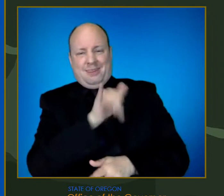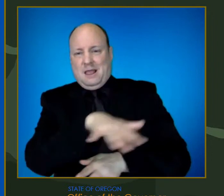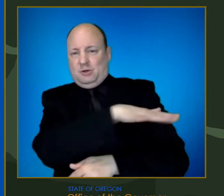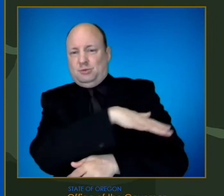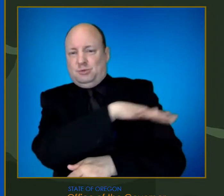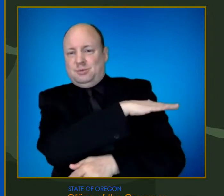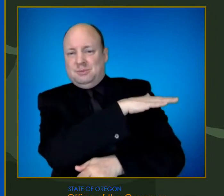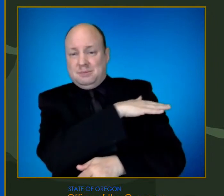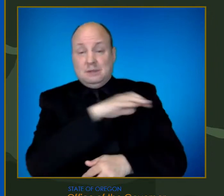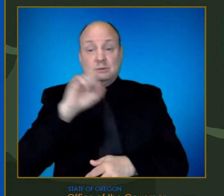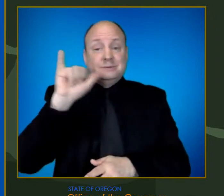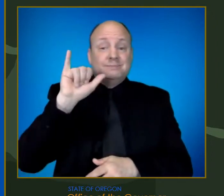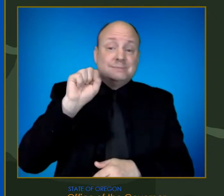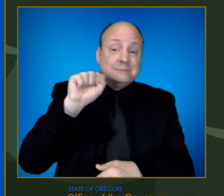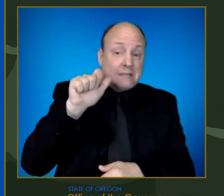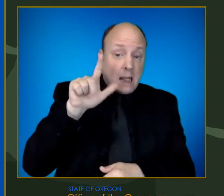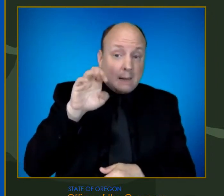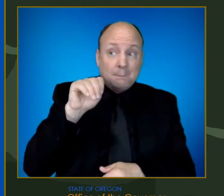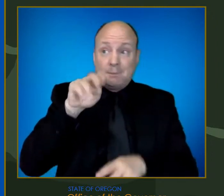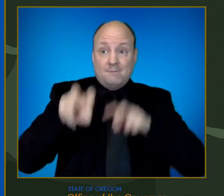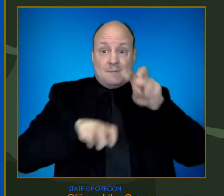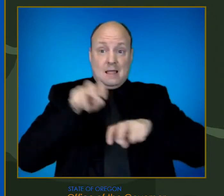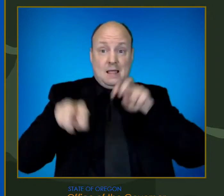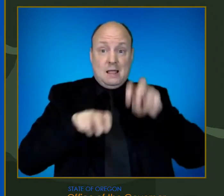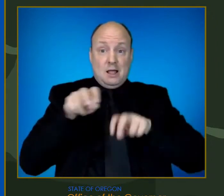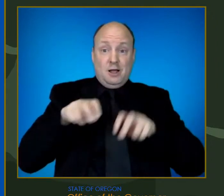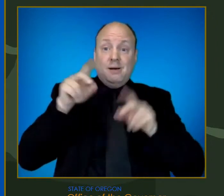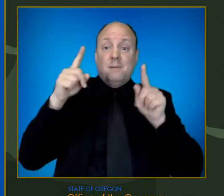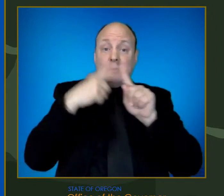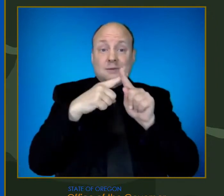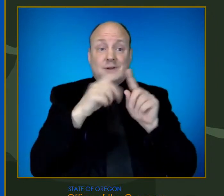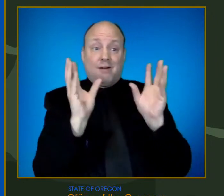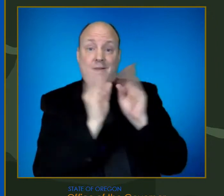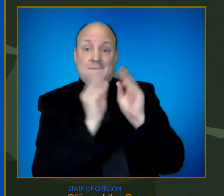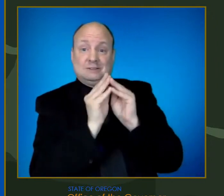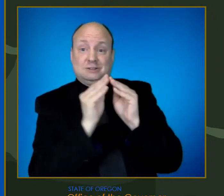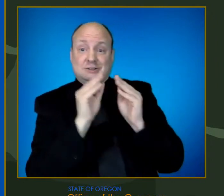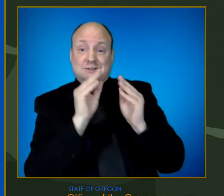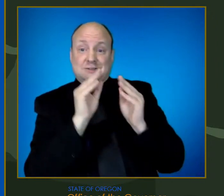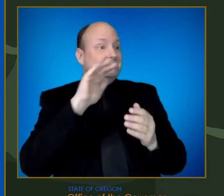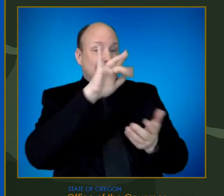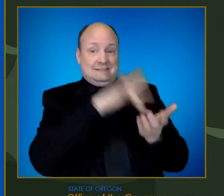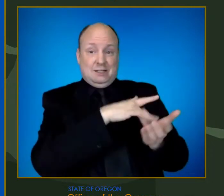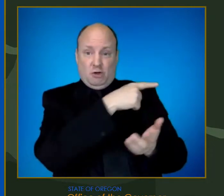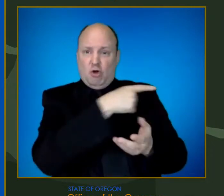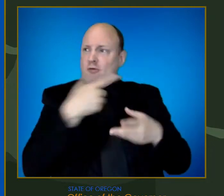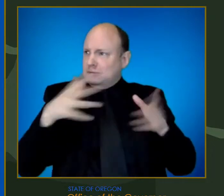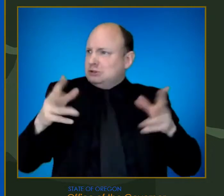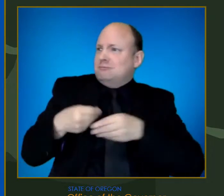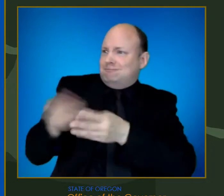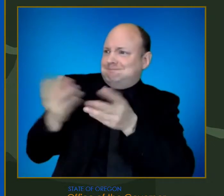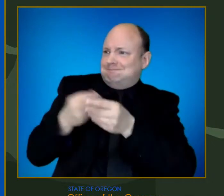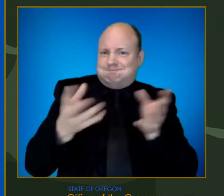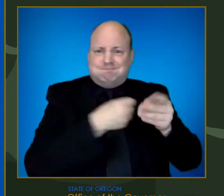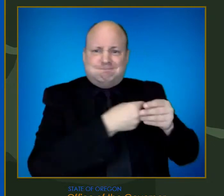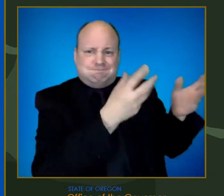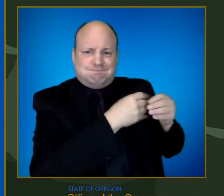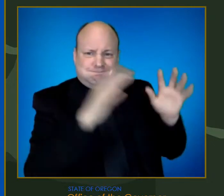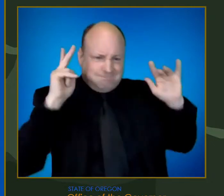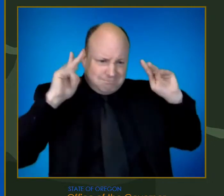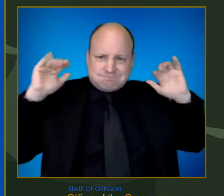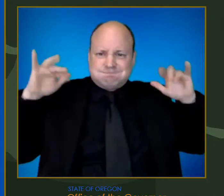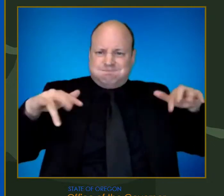Center have been important tools, and we're grateful for the health systems that have stood those up and operated them. But they're not sufficient